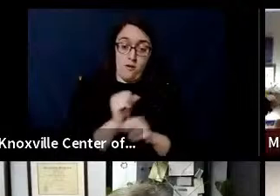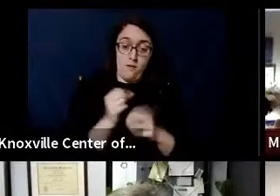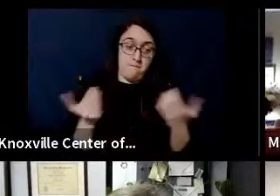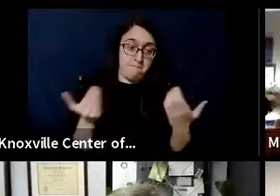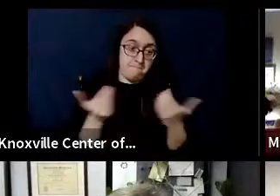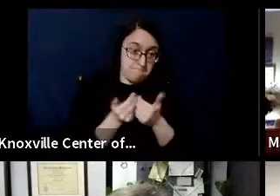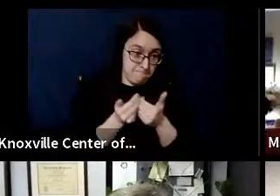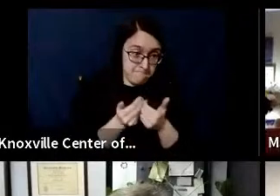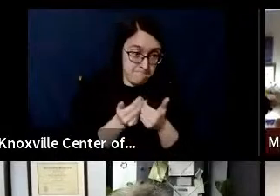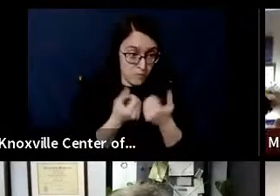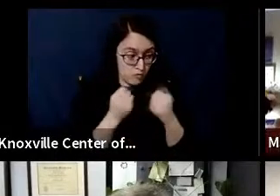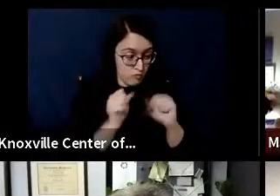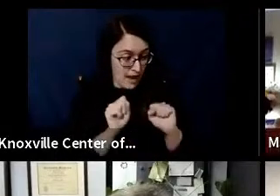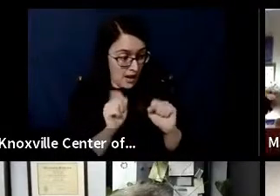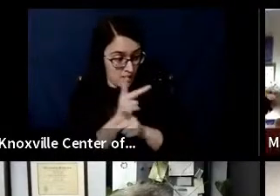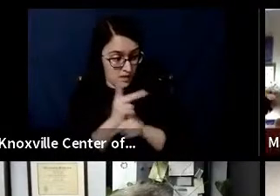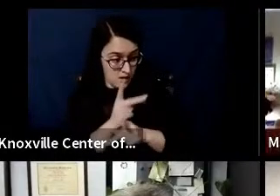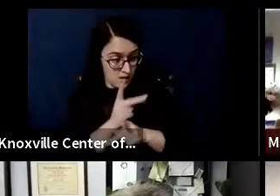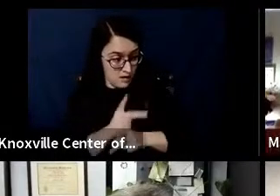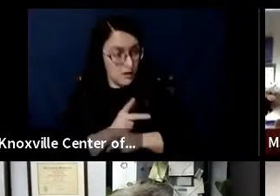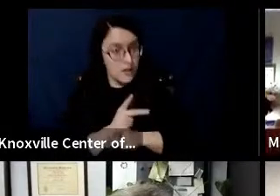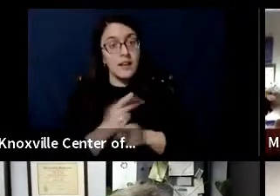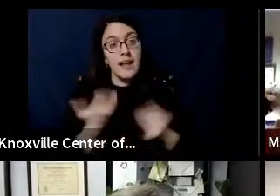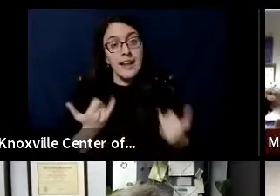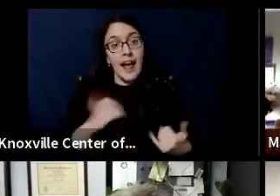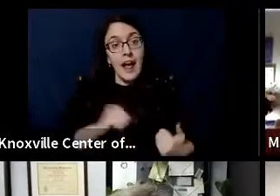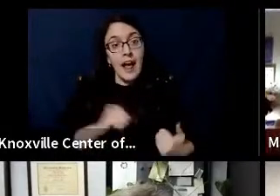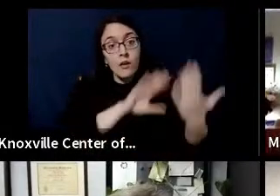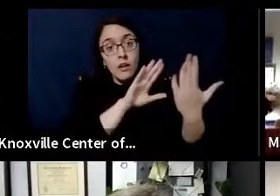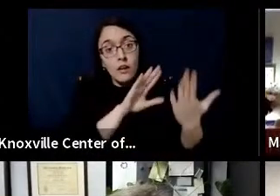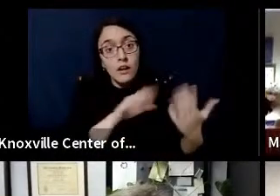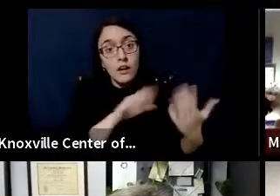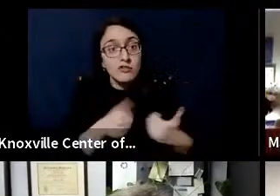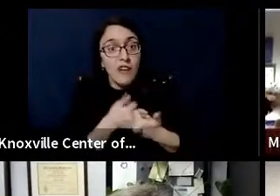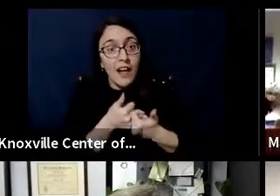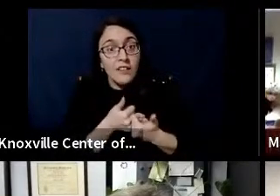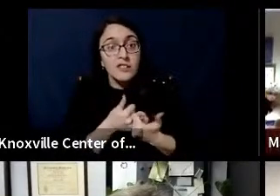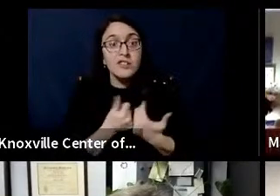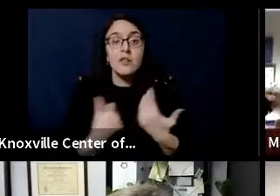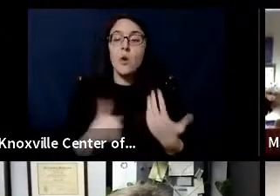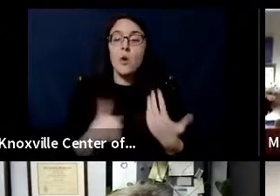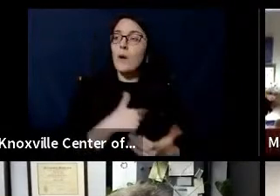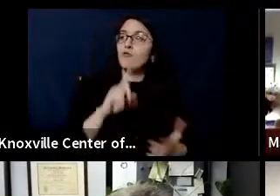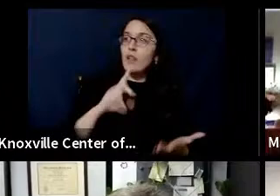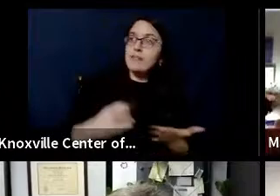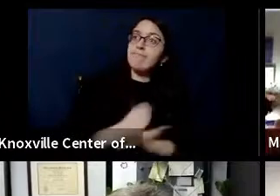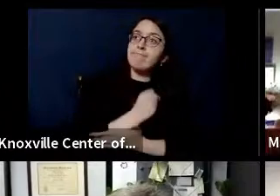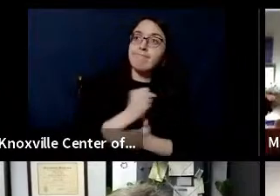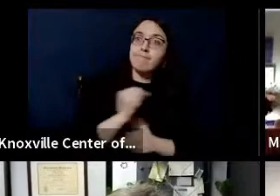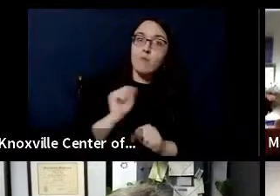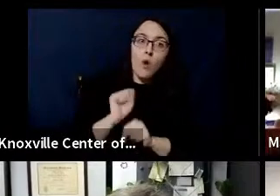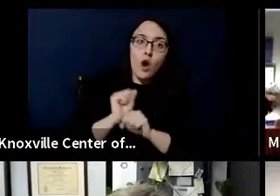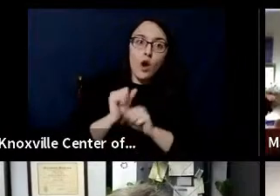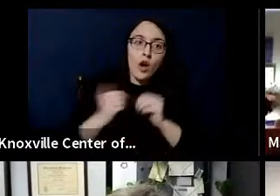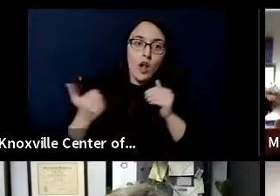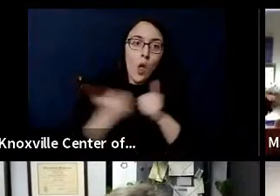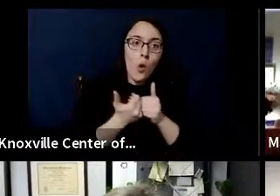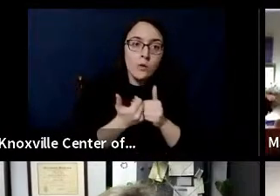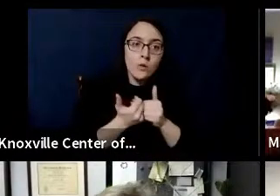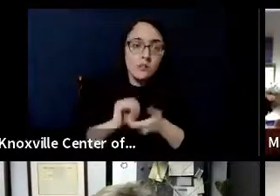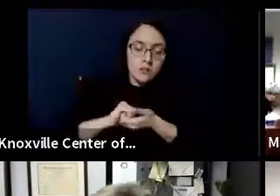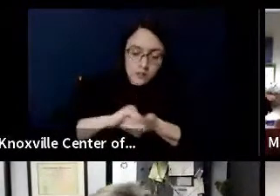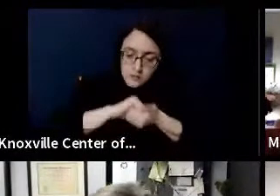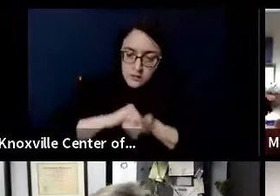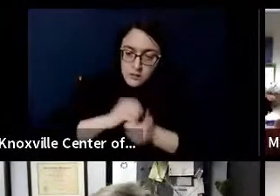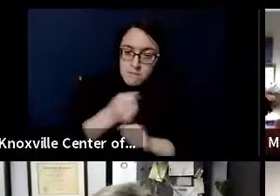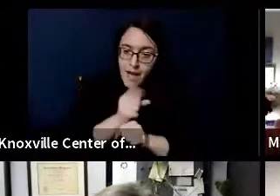us, even in the face of some challenging times, and this is one of those, to work very closely together to assure that the healthcare needs of our